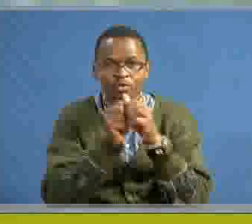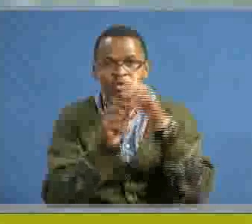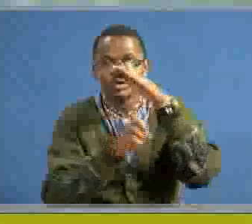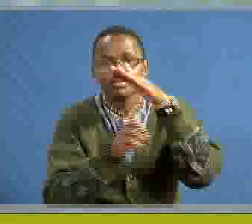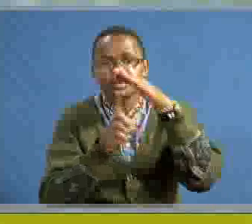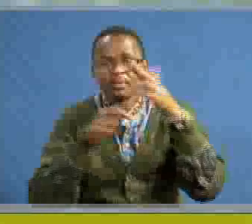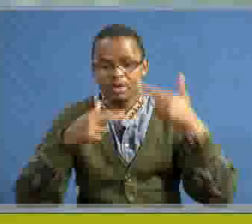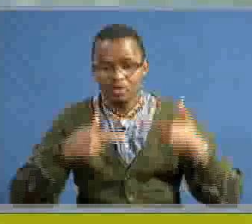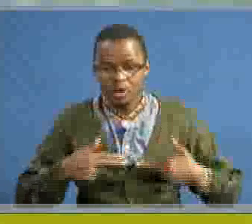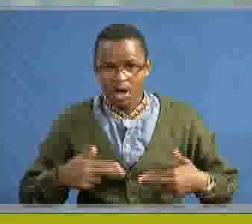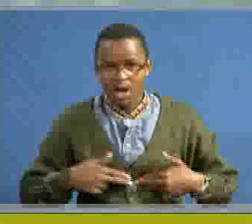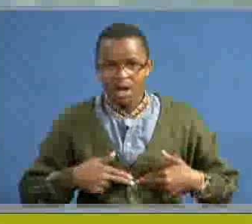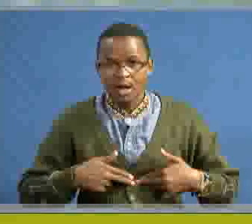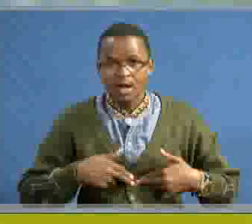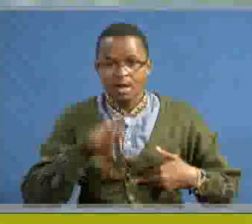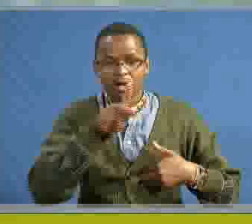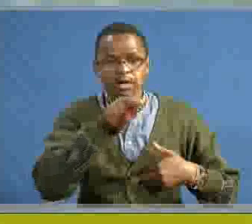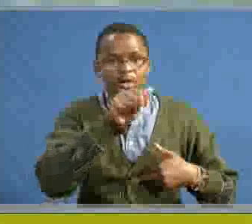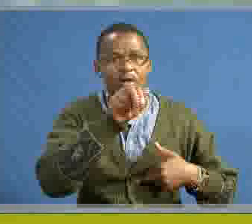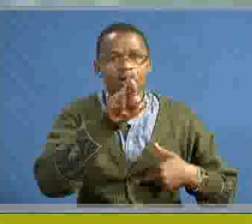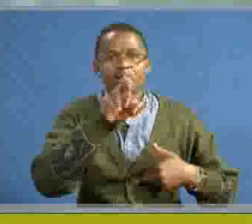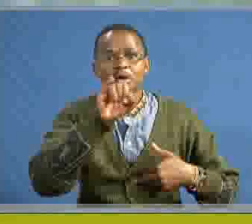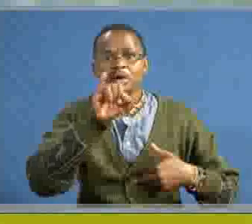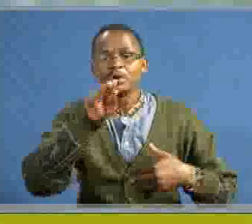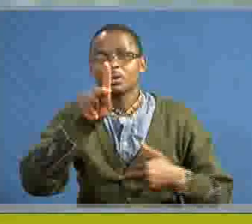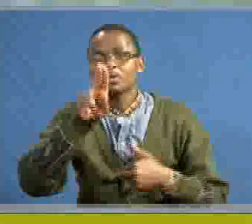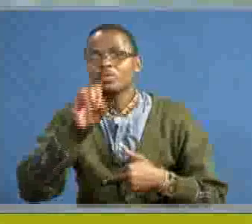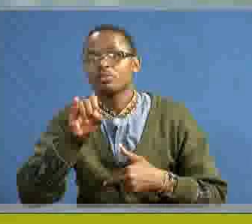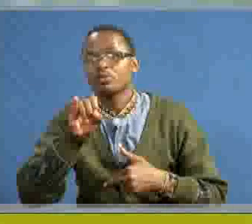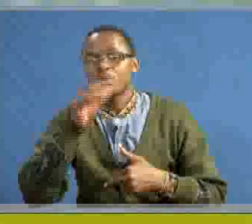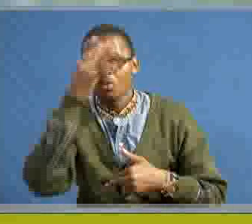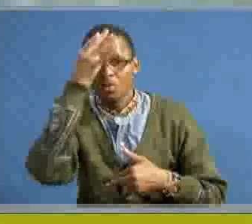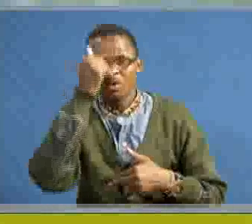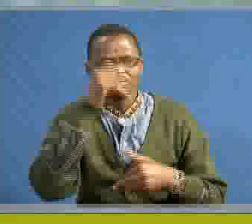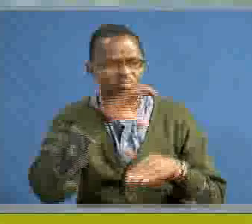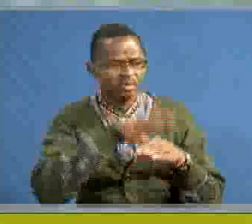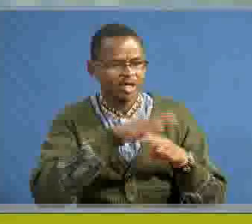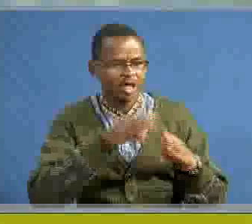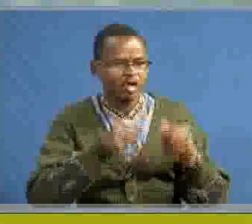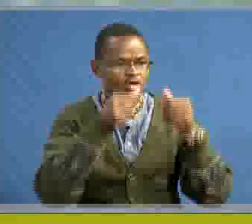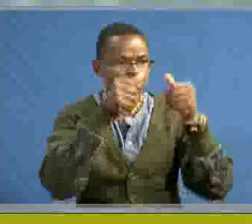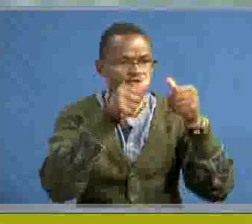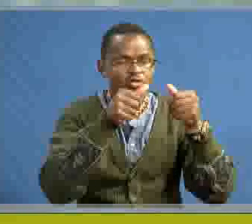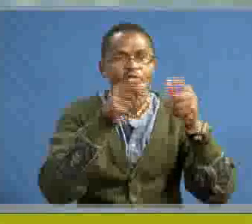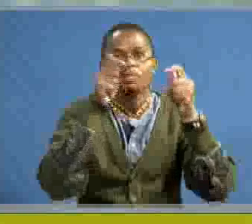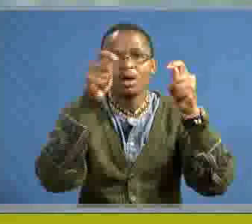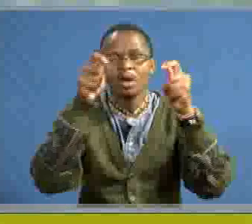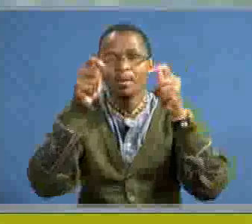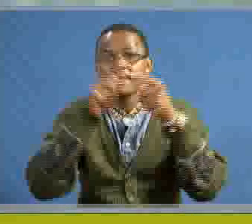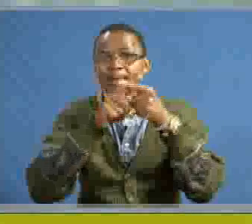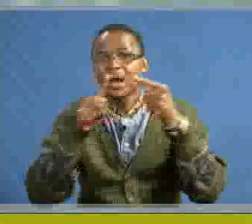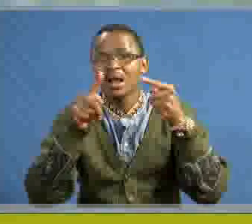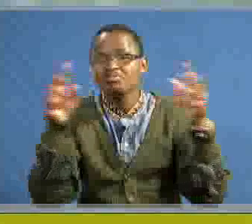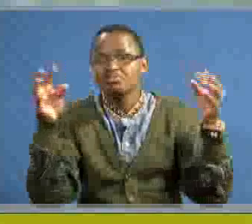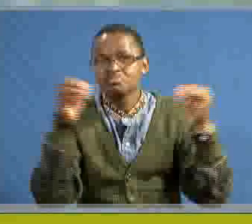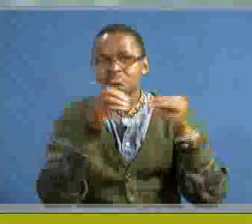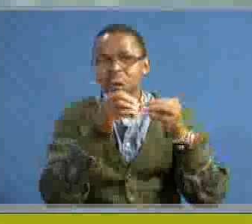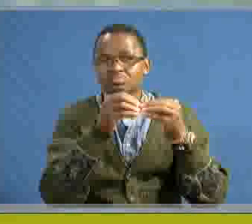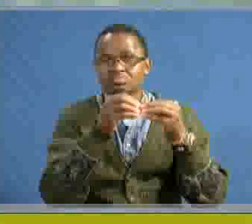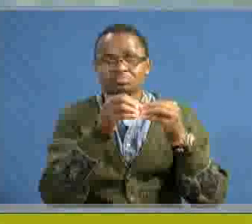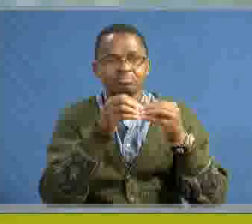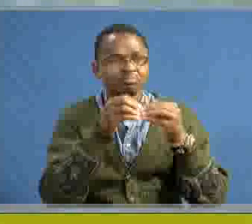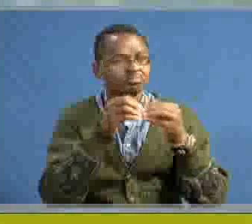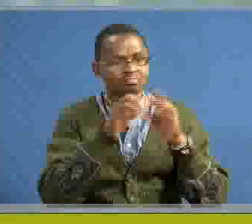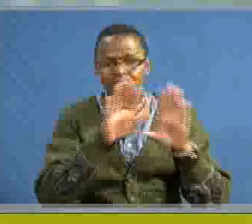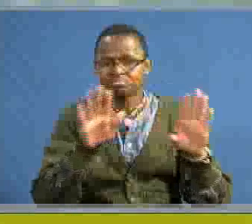0 a fiesta silica rookie now a 0 la boqueria thani lou caputo muhfucka who's synonym wahoo you know makutano who only tea